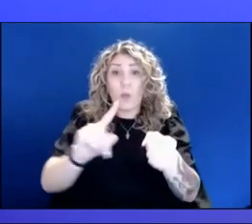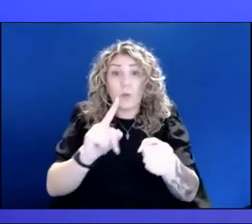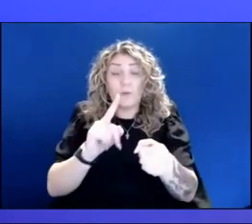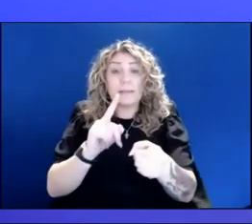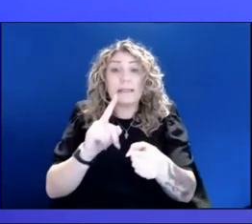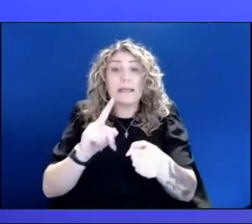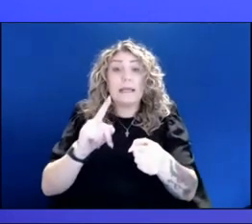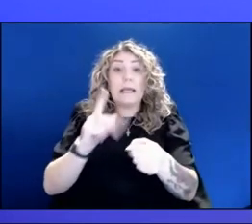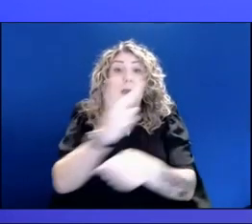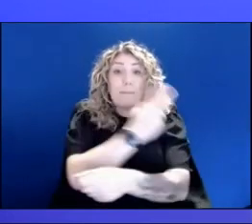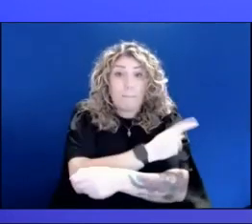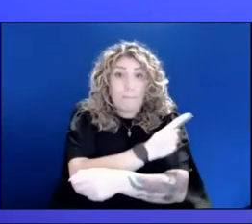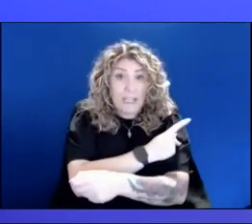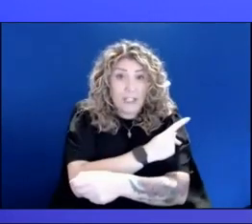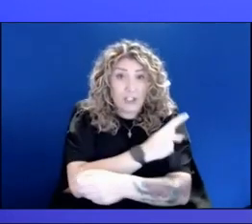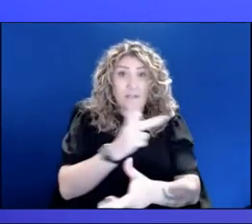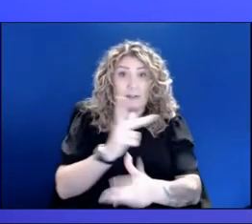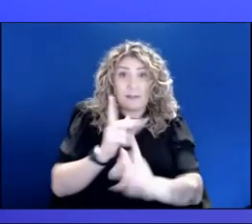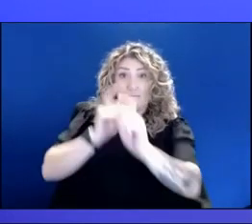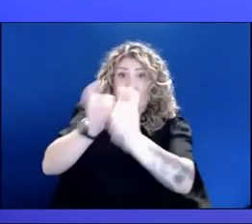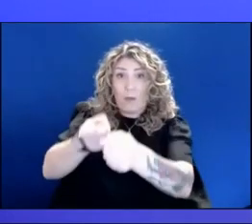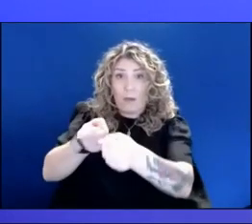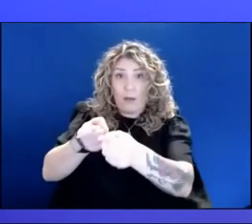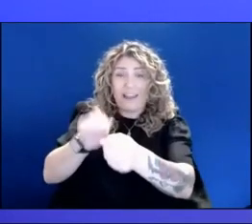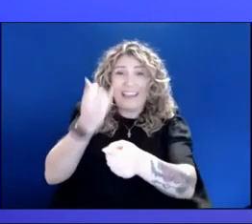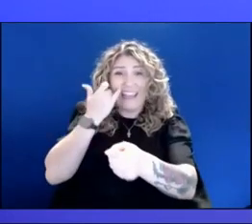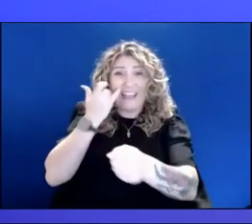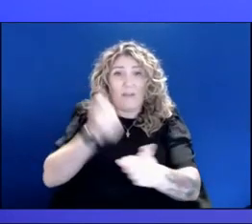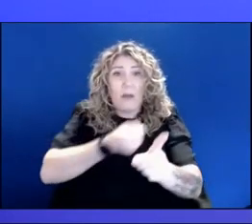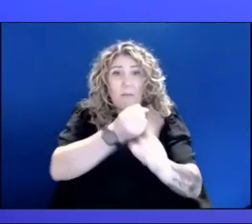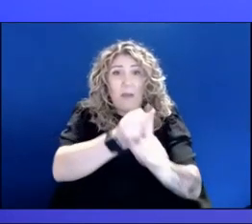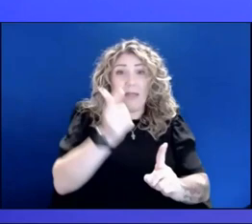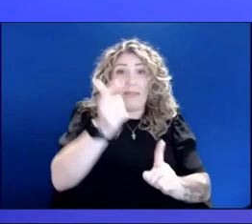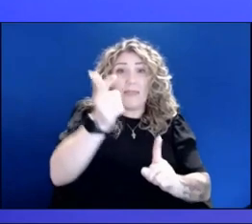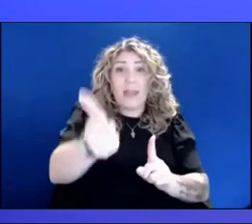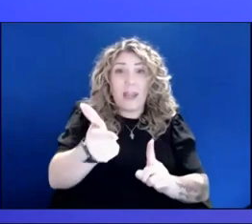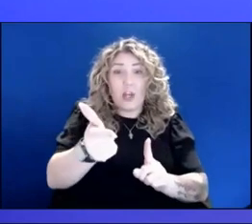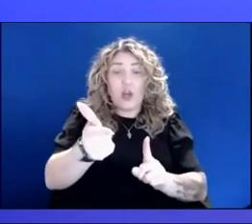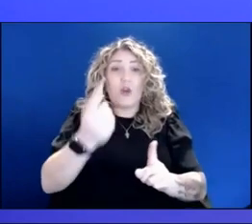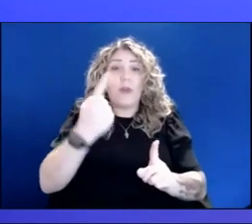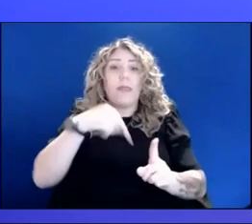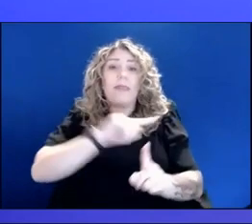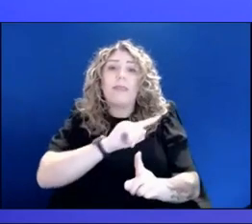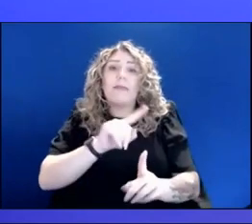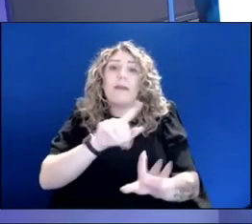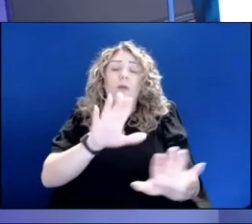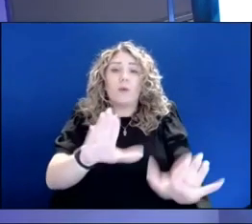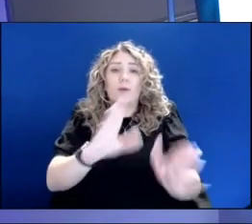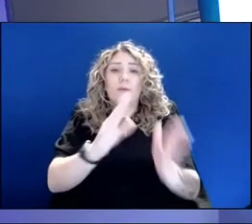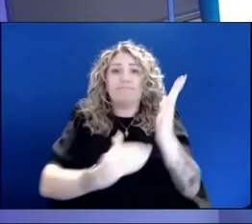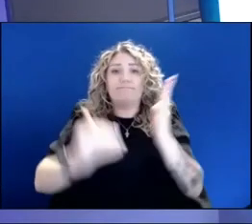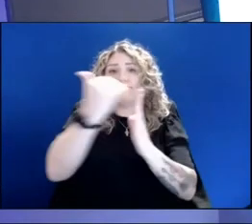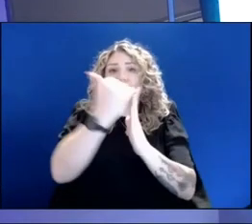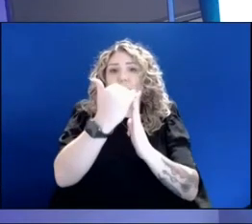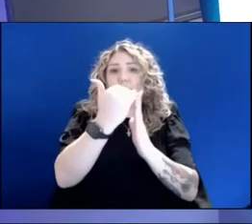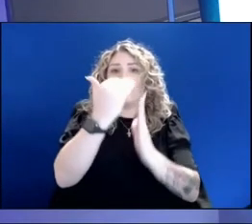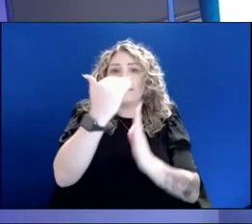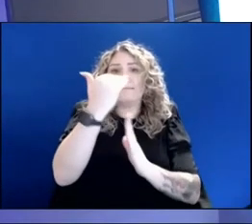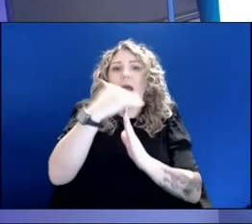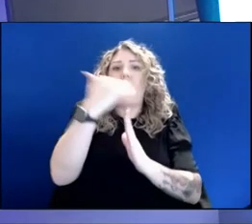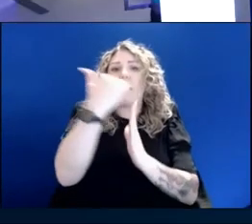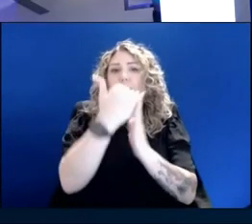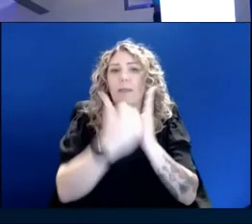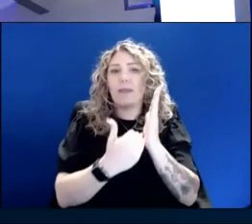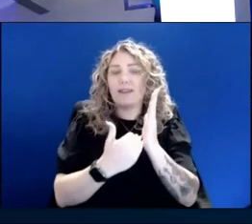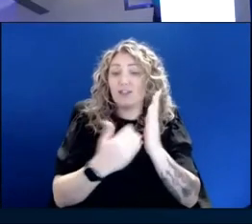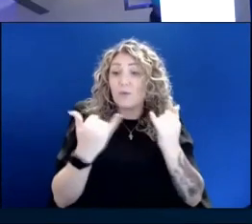very high priority. So if they would have to be put on a list, they would get the top priority. I want to get to some final thoughts this